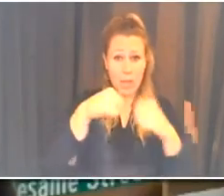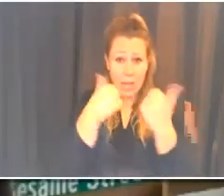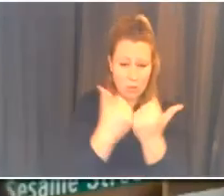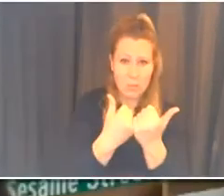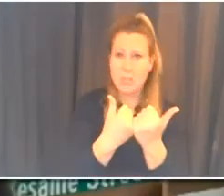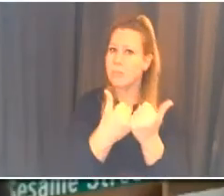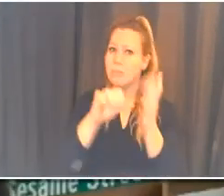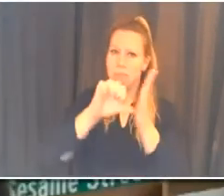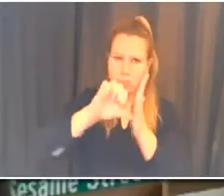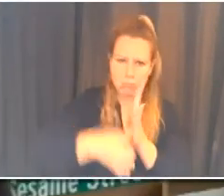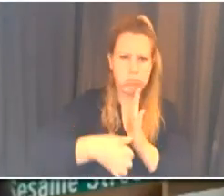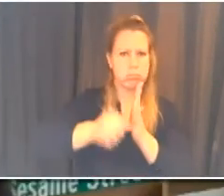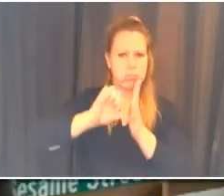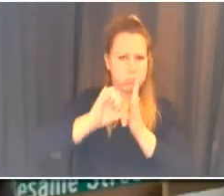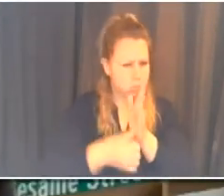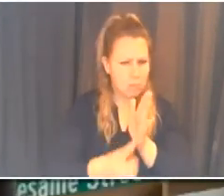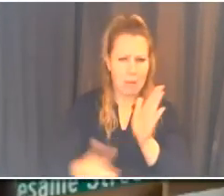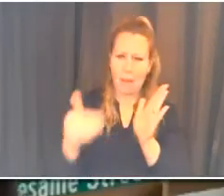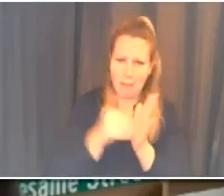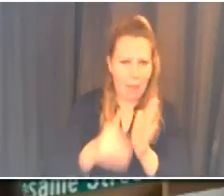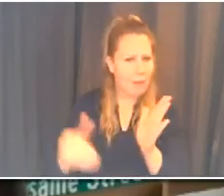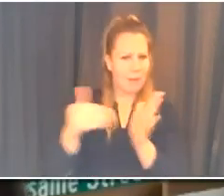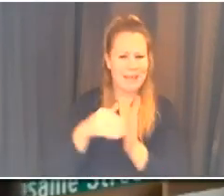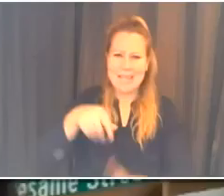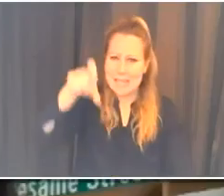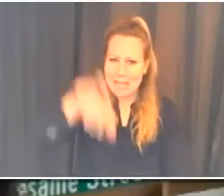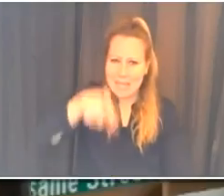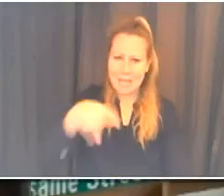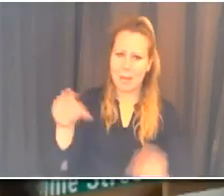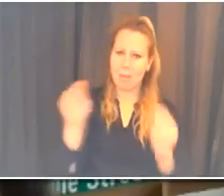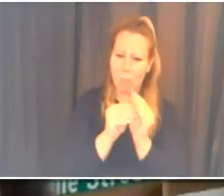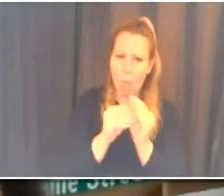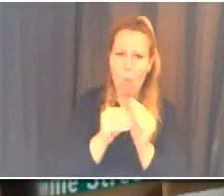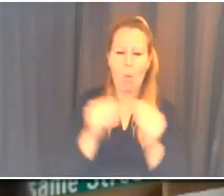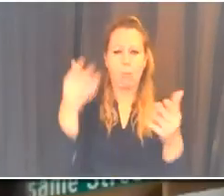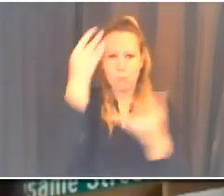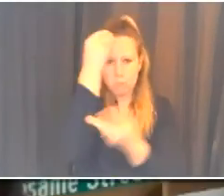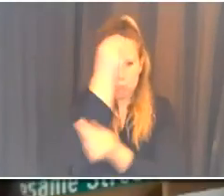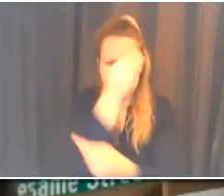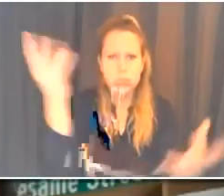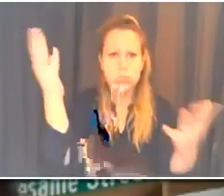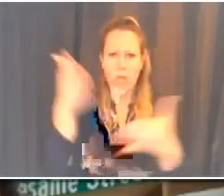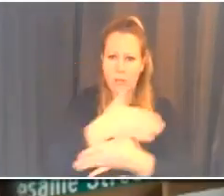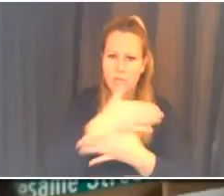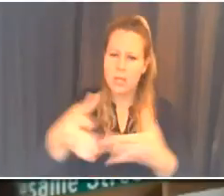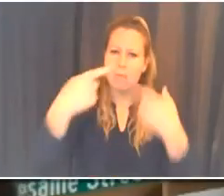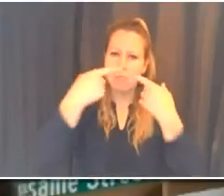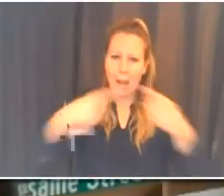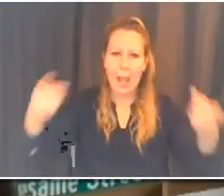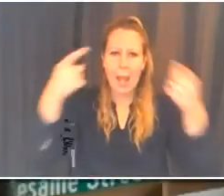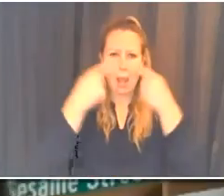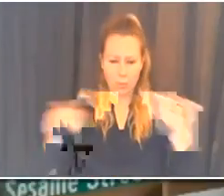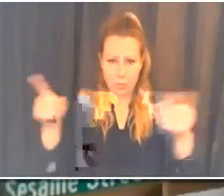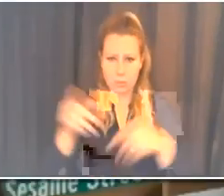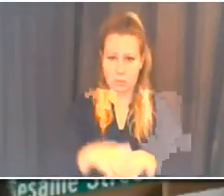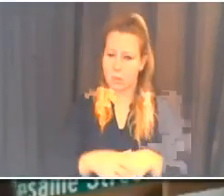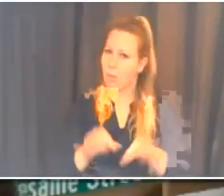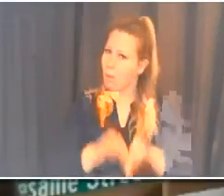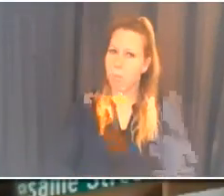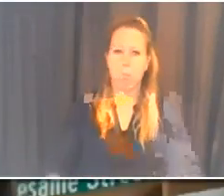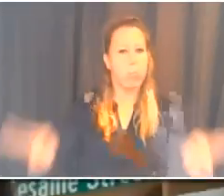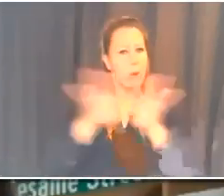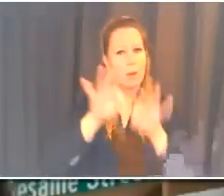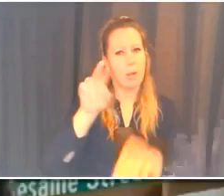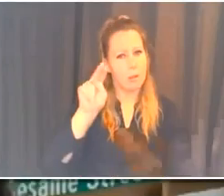I don't hear from the administration about um a thoughtful uh plan with meaningful